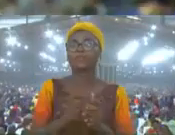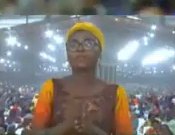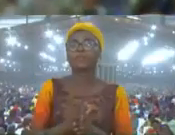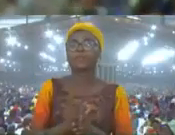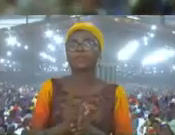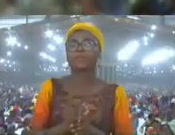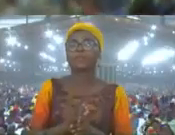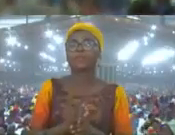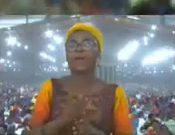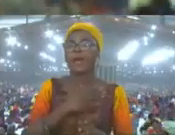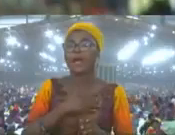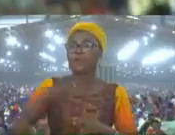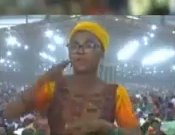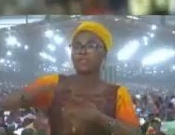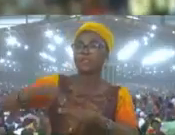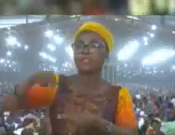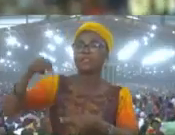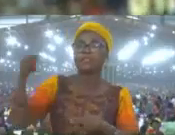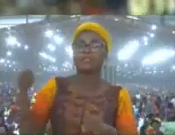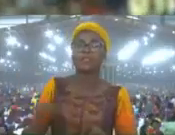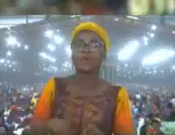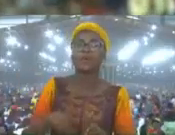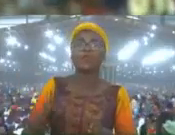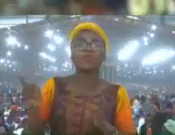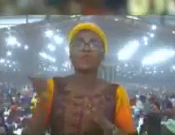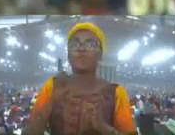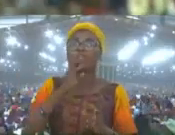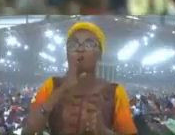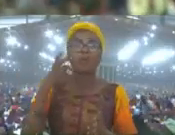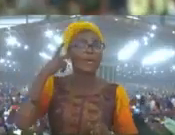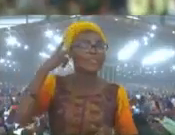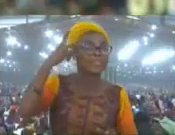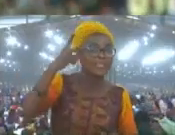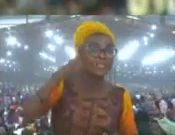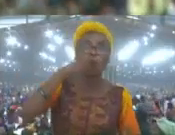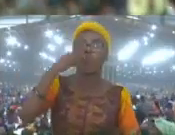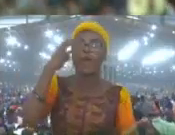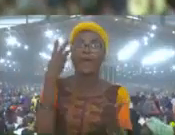return to where you can see the screen clearly